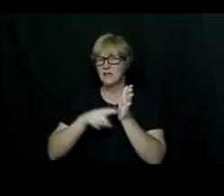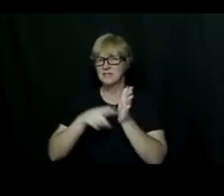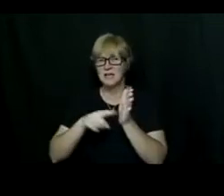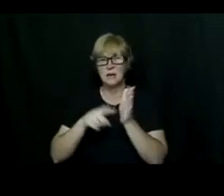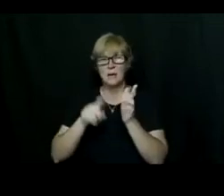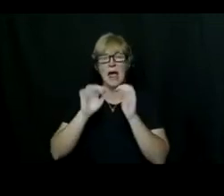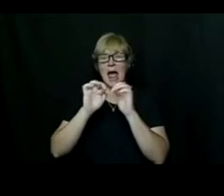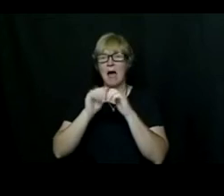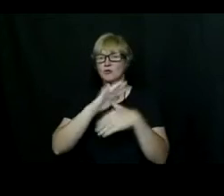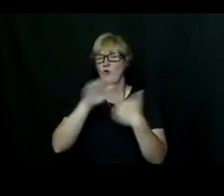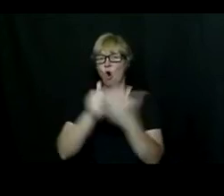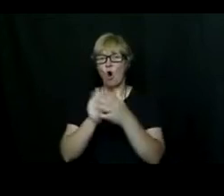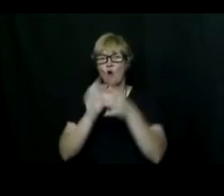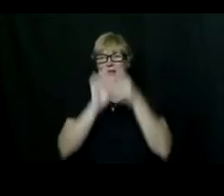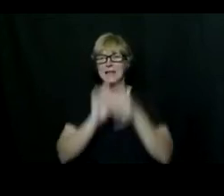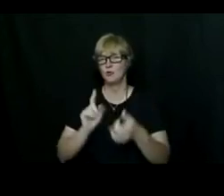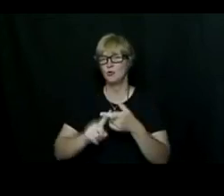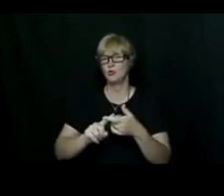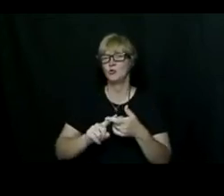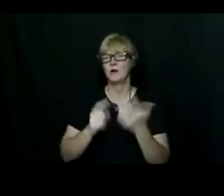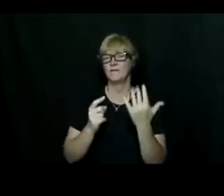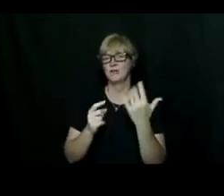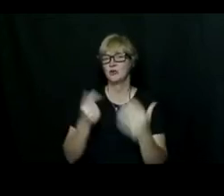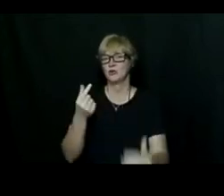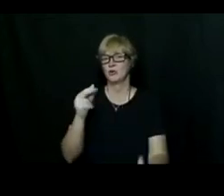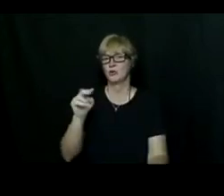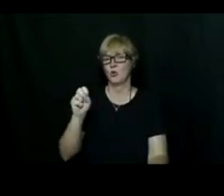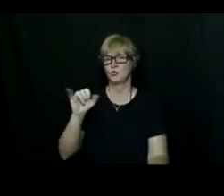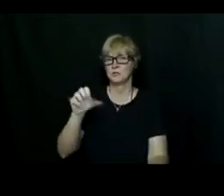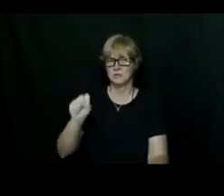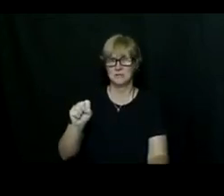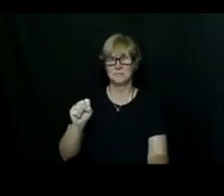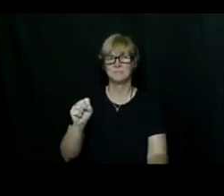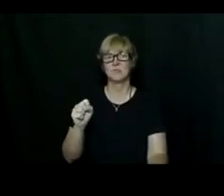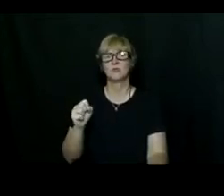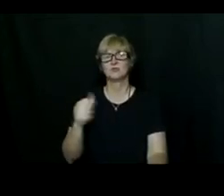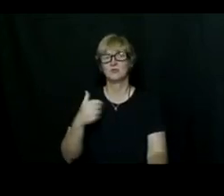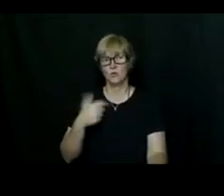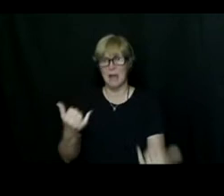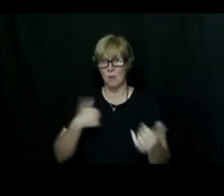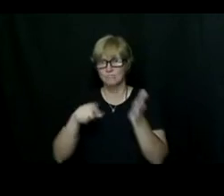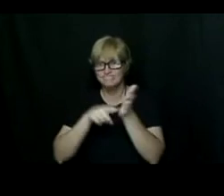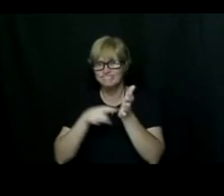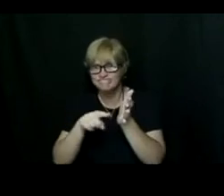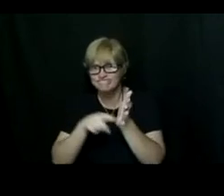related to finger noses. So we really haven't looked into it, and we were really interested in whether or